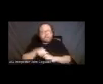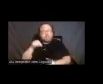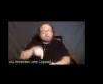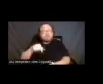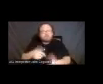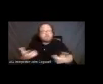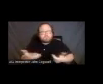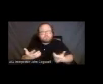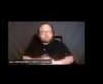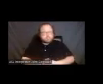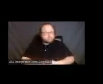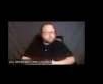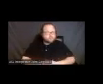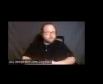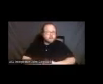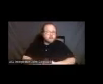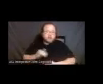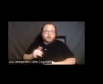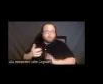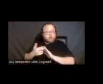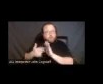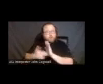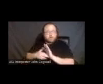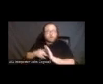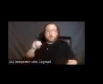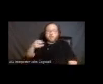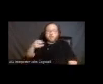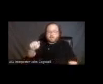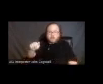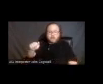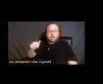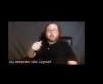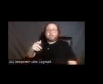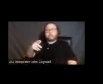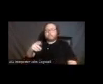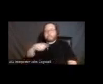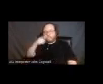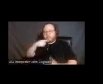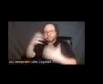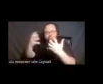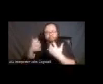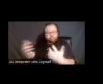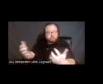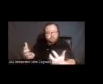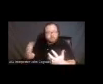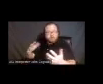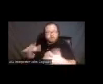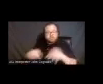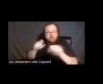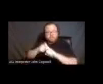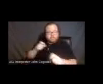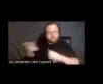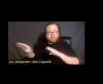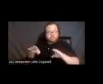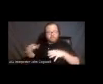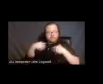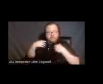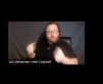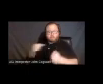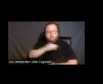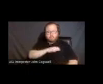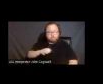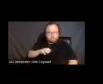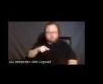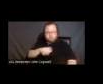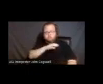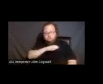it? By regulation, the MHSA public hearing is conducted by the Riverside County Behavioral Health Commission. The Behavioral Health Commission